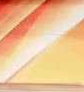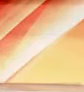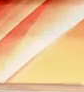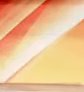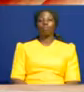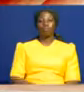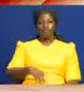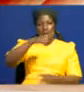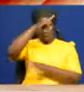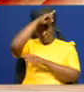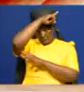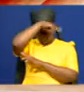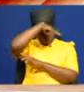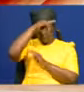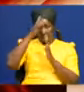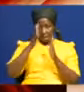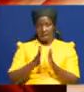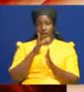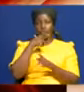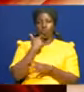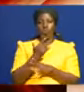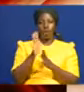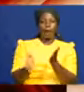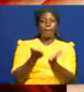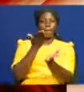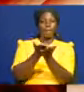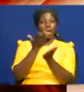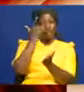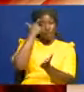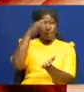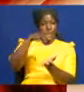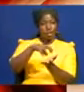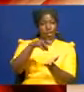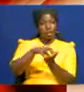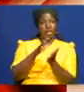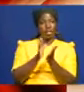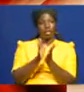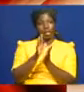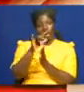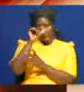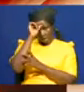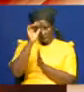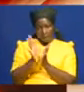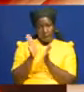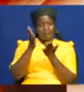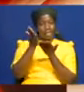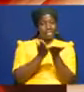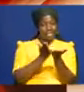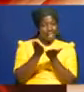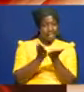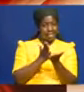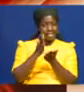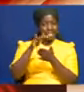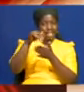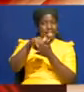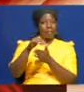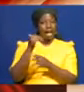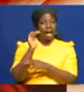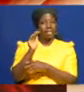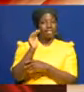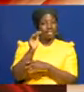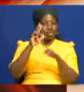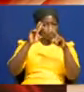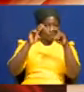Graduates who applied for positions in the government's public service internship program have been urged to check the list of those